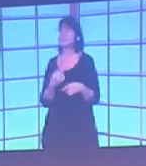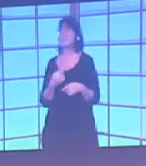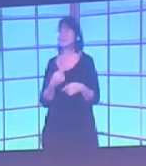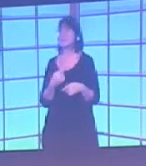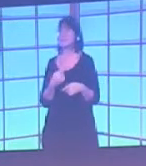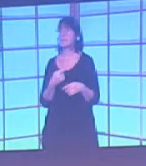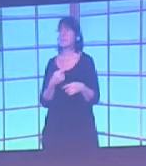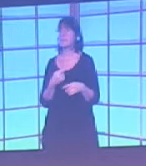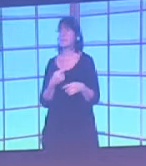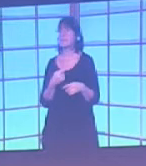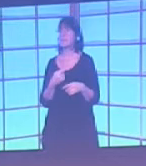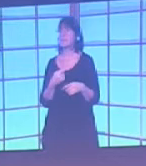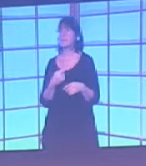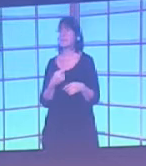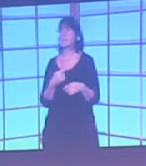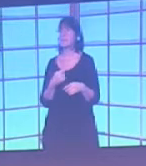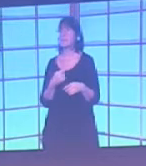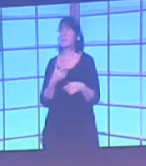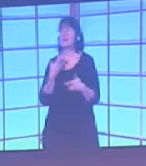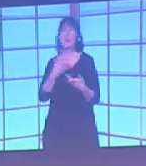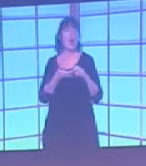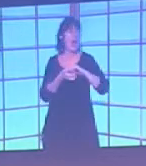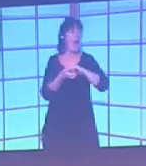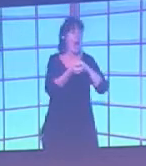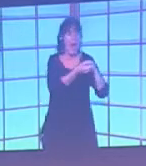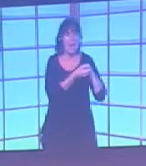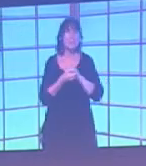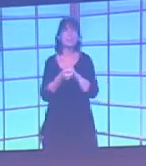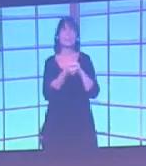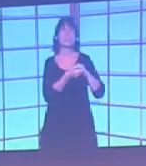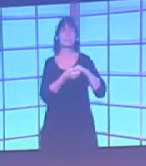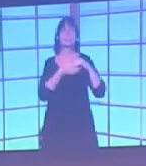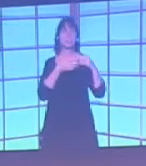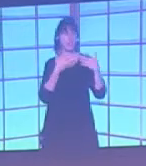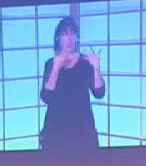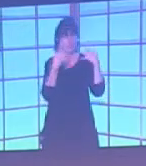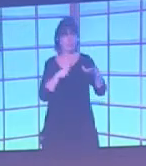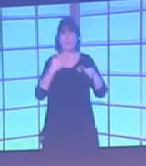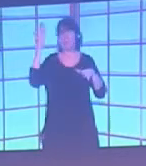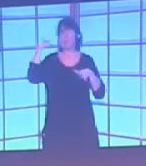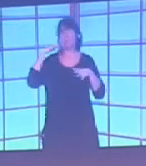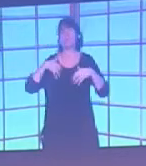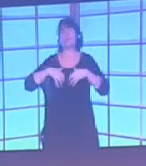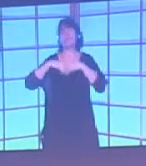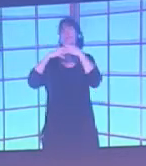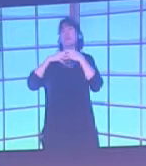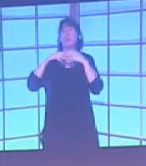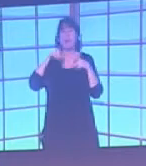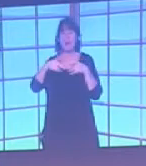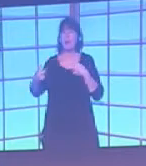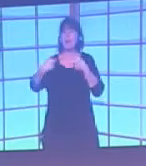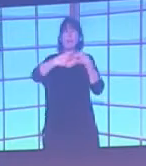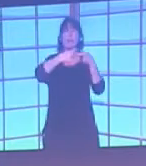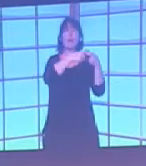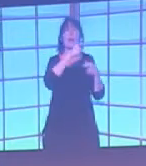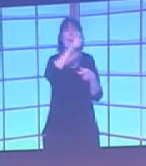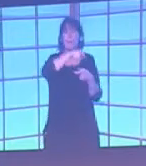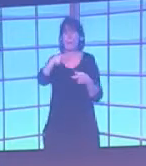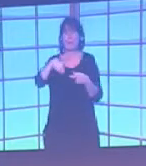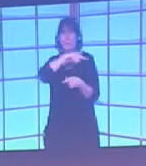up such an association on a national level, which would involve people who are